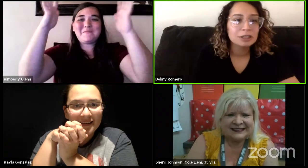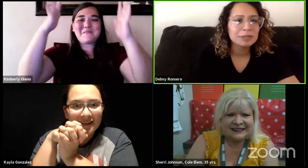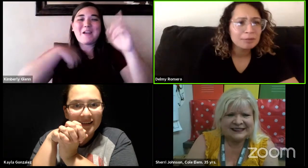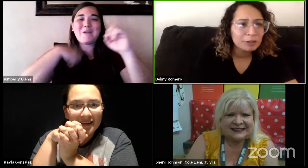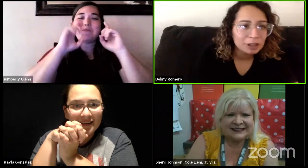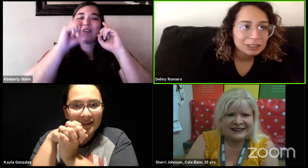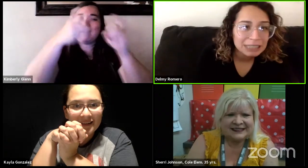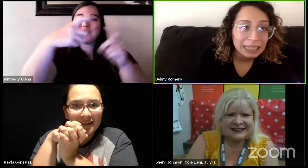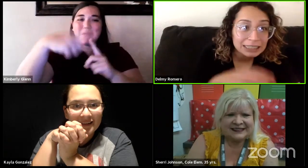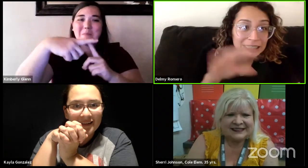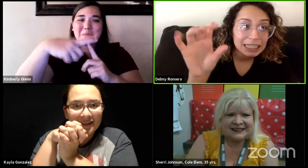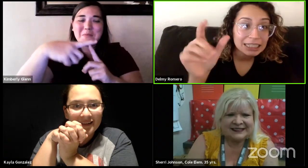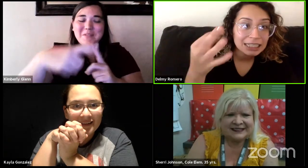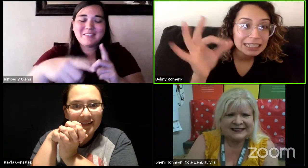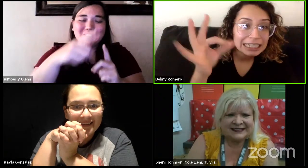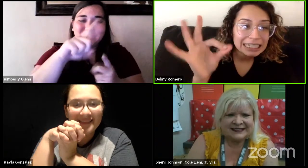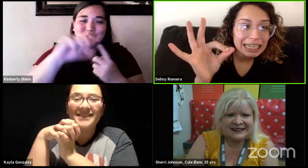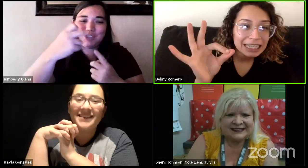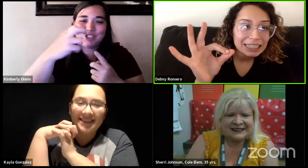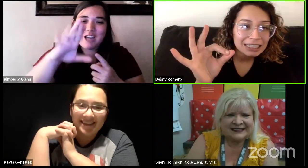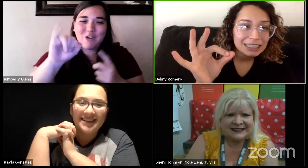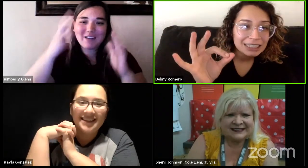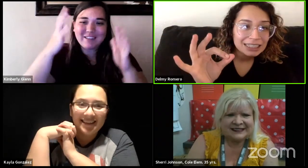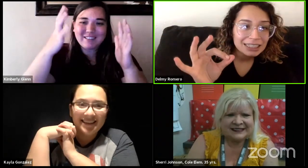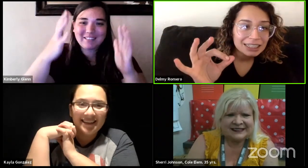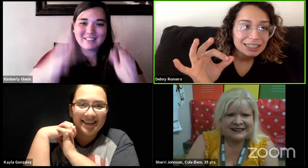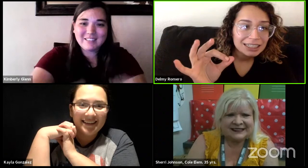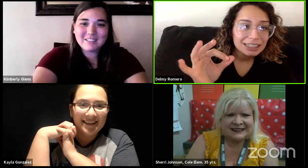So it's September 1st, 19.